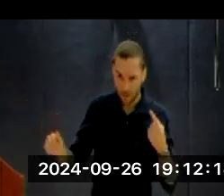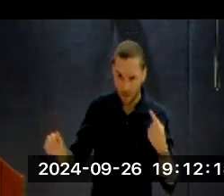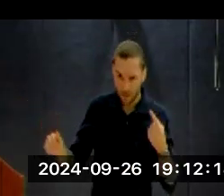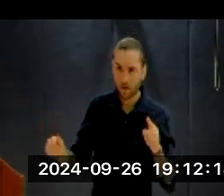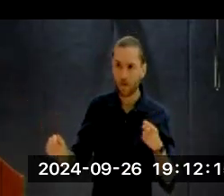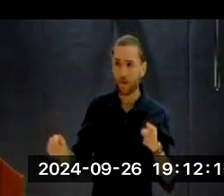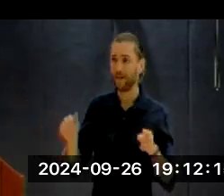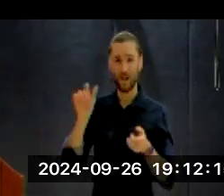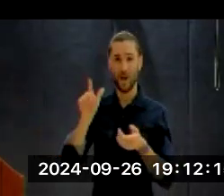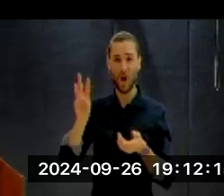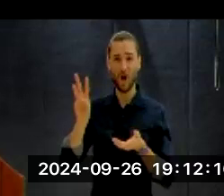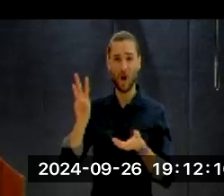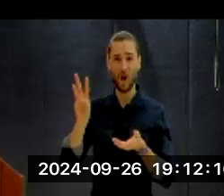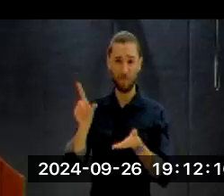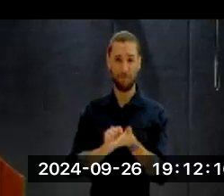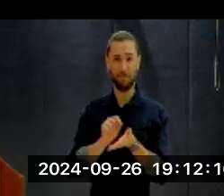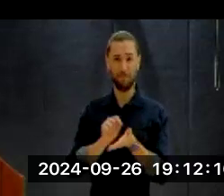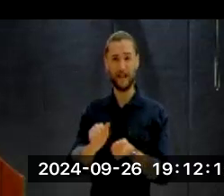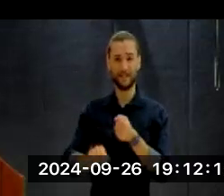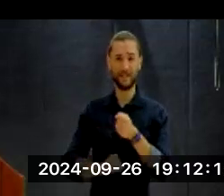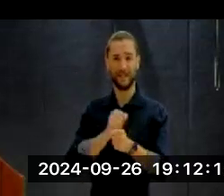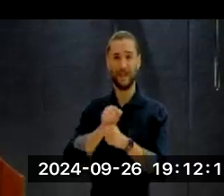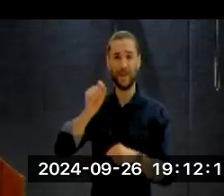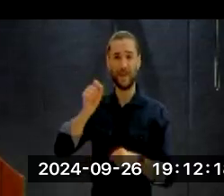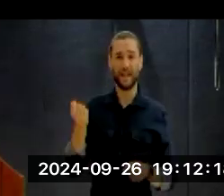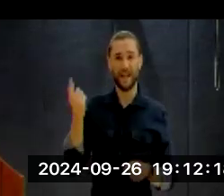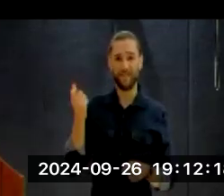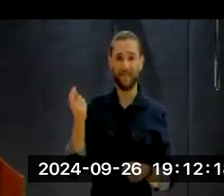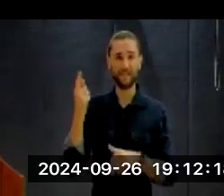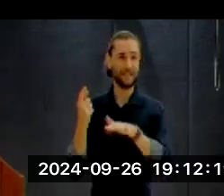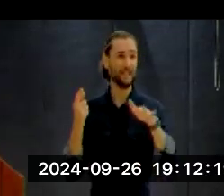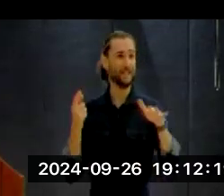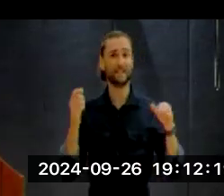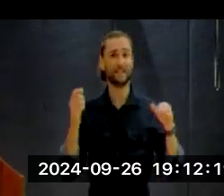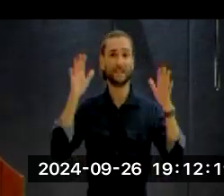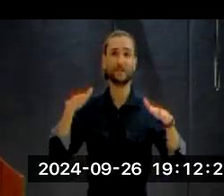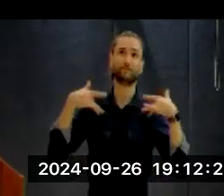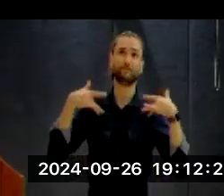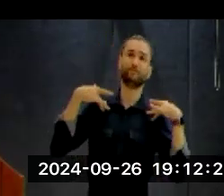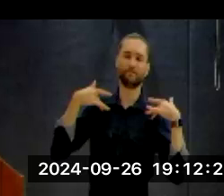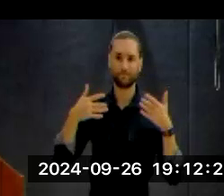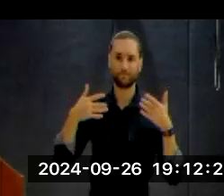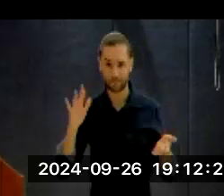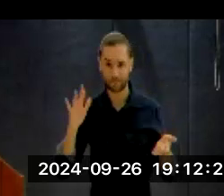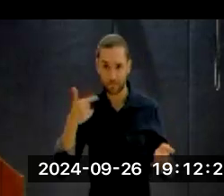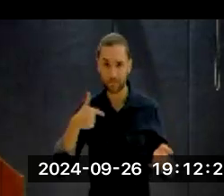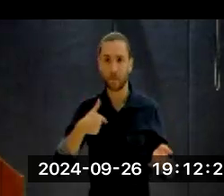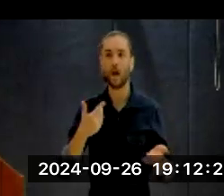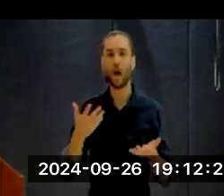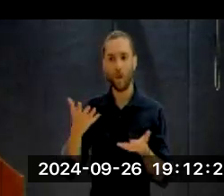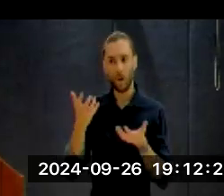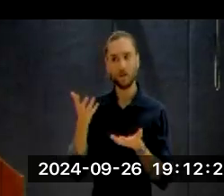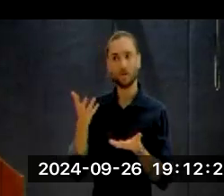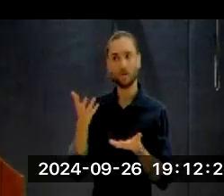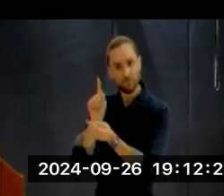in 2011 and nobody's teaching it. So I would love to talk to somebody, you know,